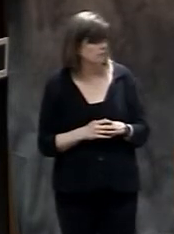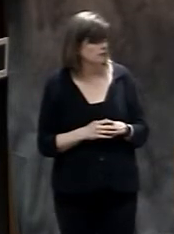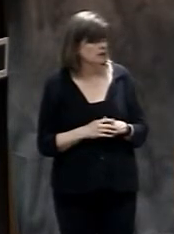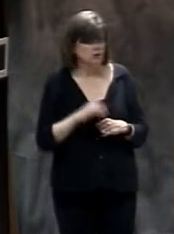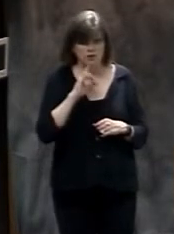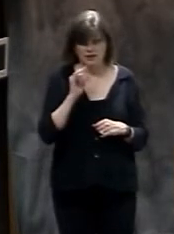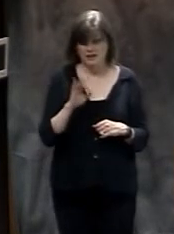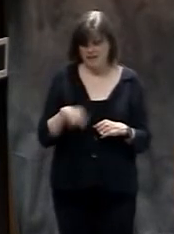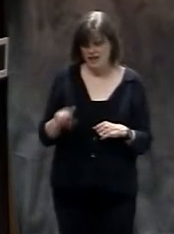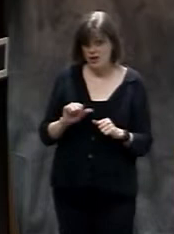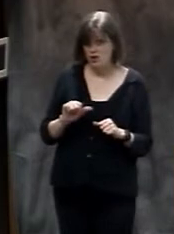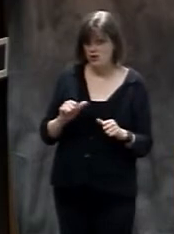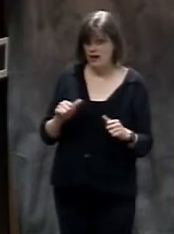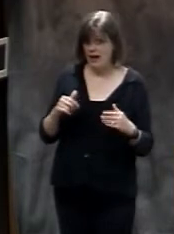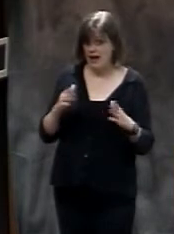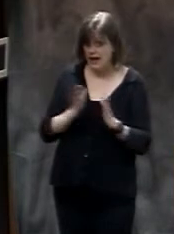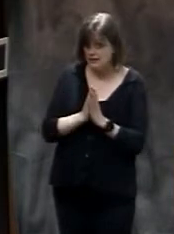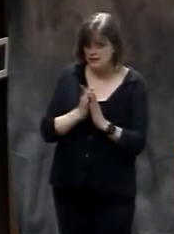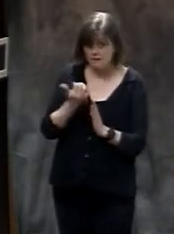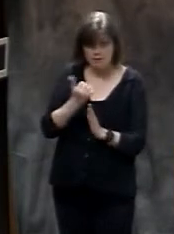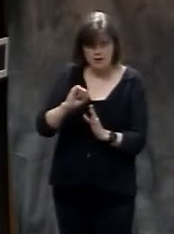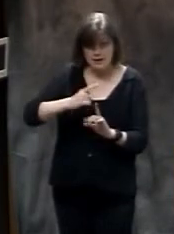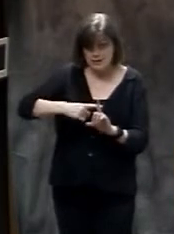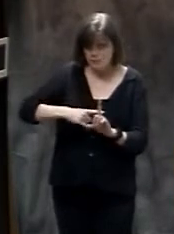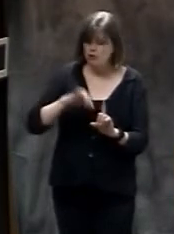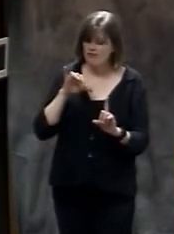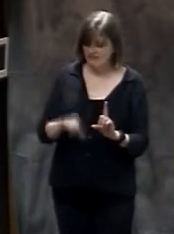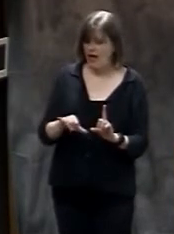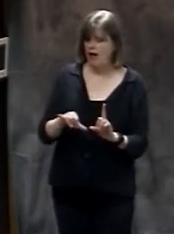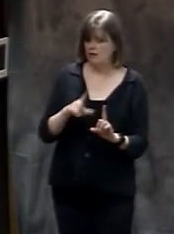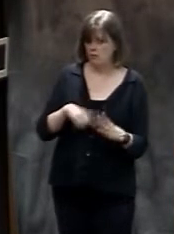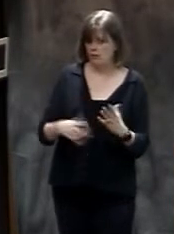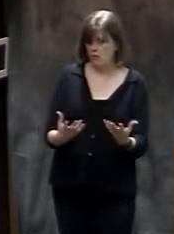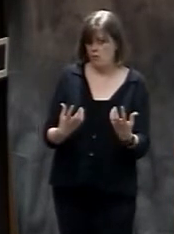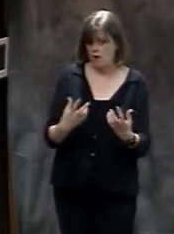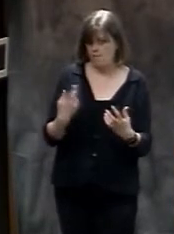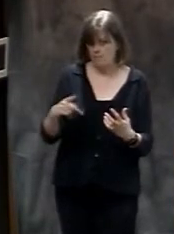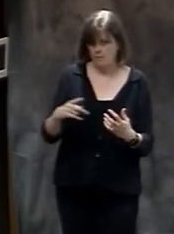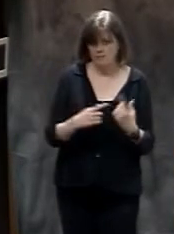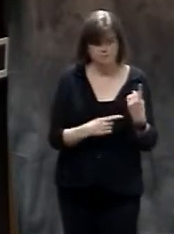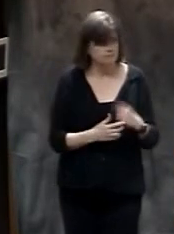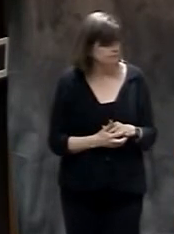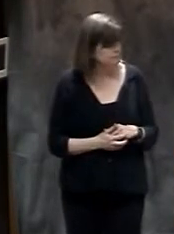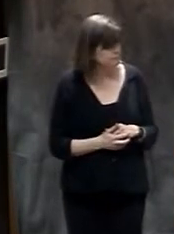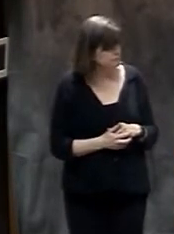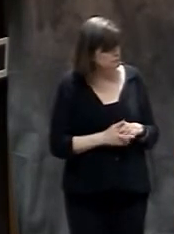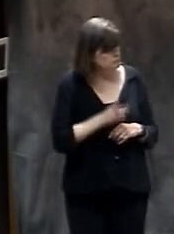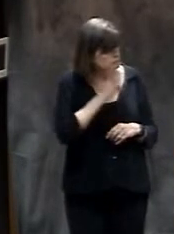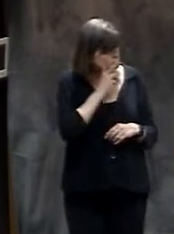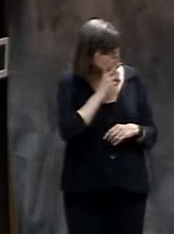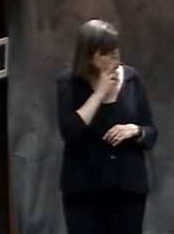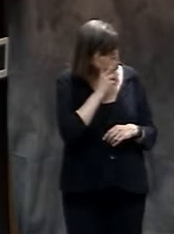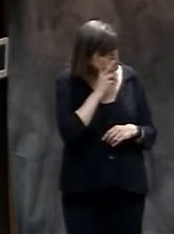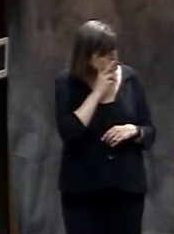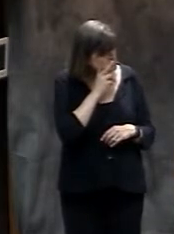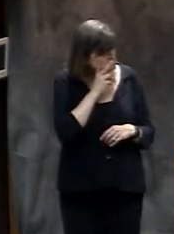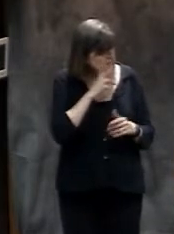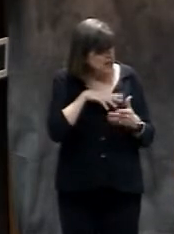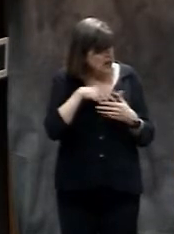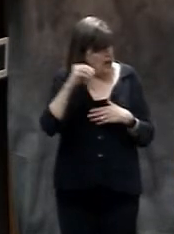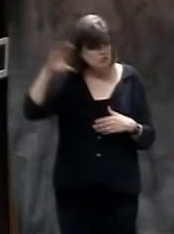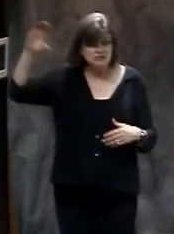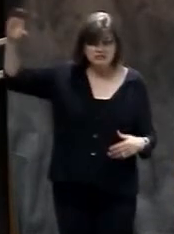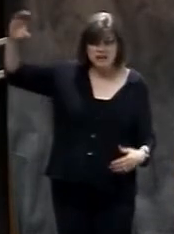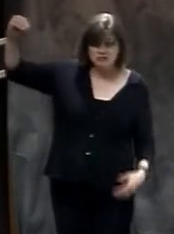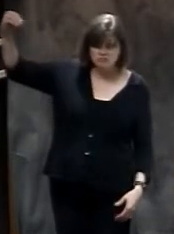any sort of temperature range, this is where they would want to be. And so you can see from this that it's not a great situation for them. They're